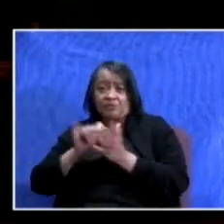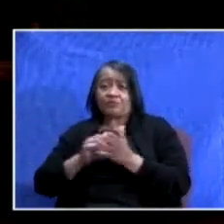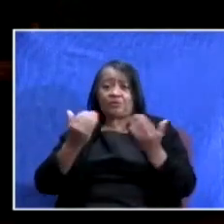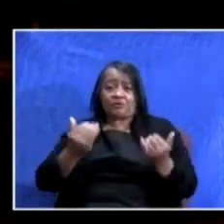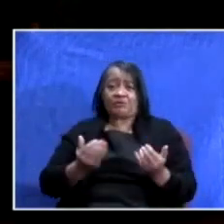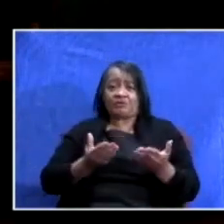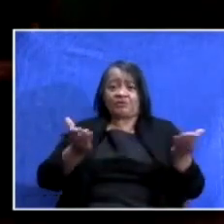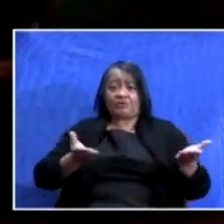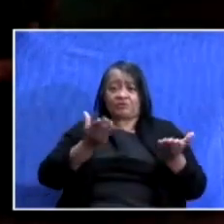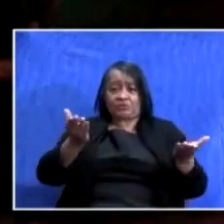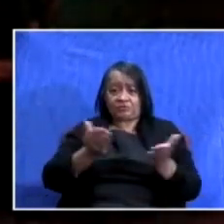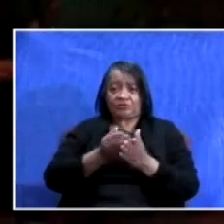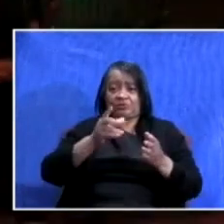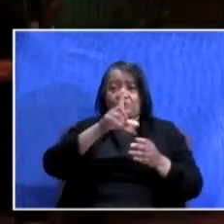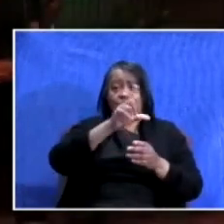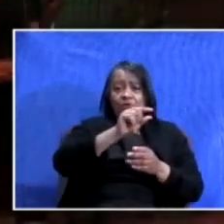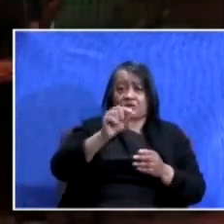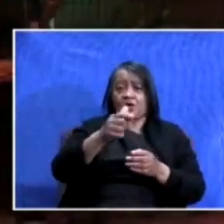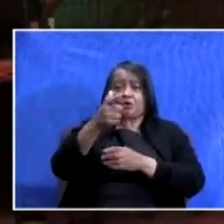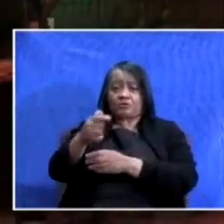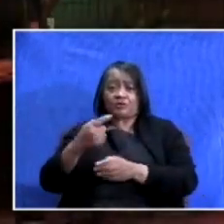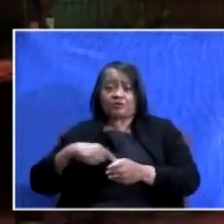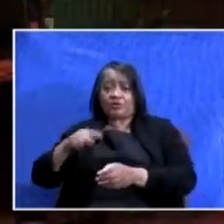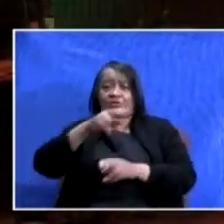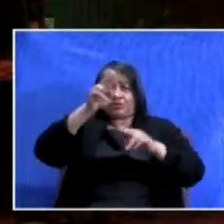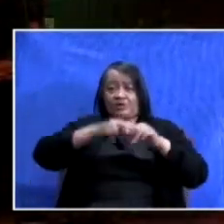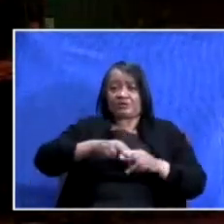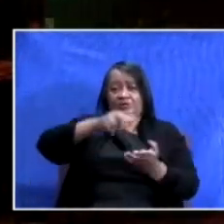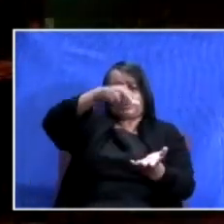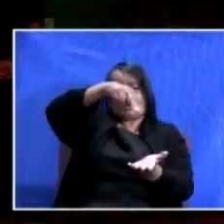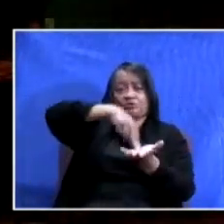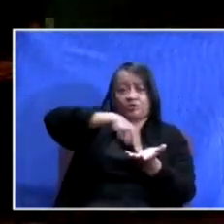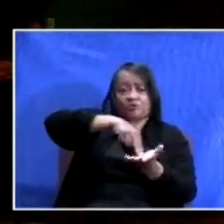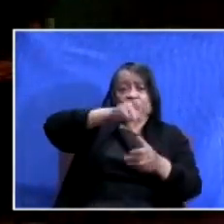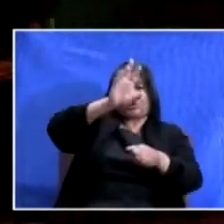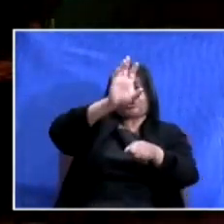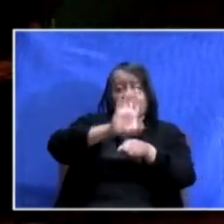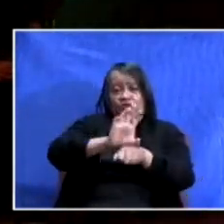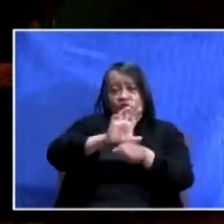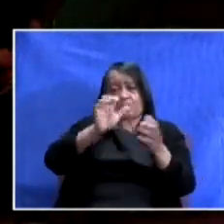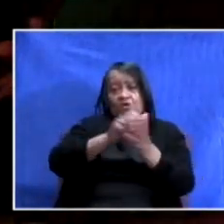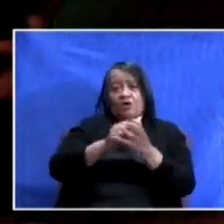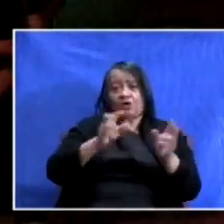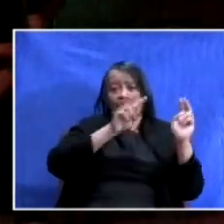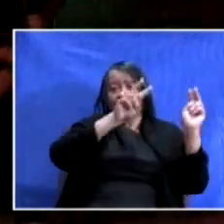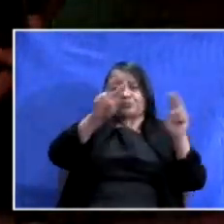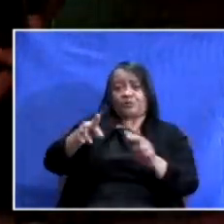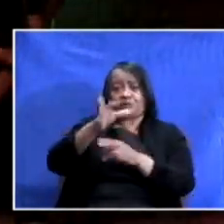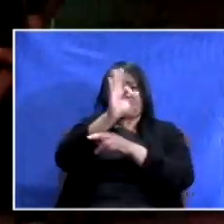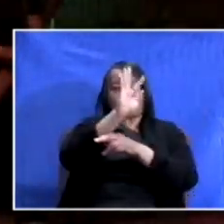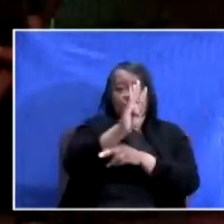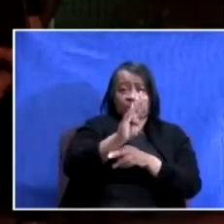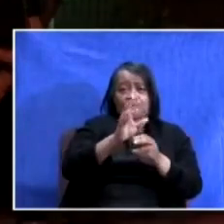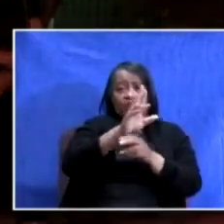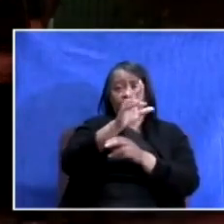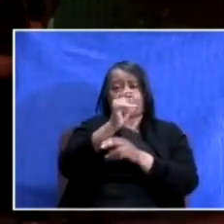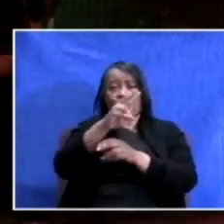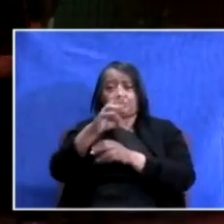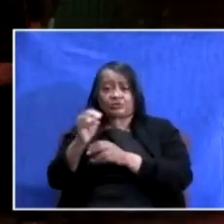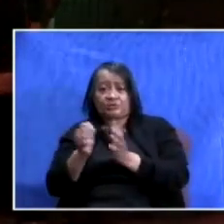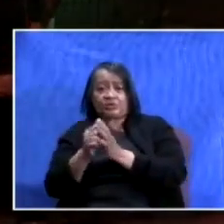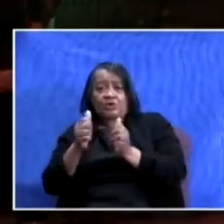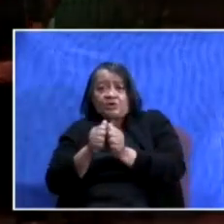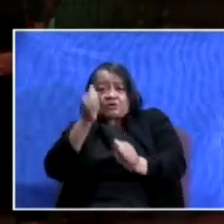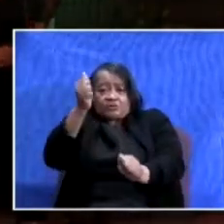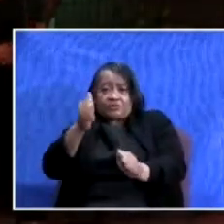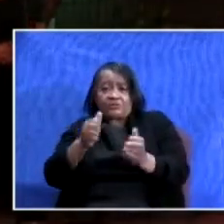so here in 2021, we sit and stand in a church or watching on Facebook or YouTube,